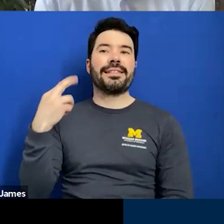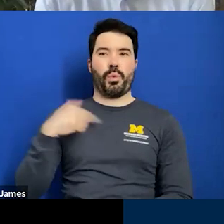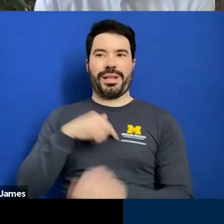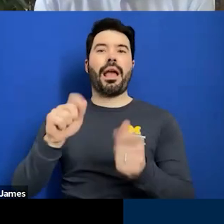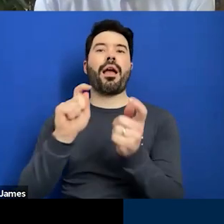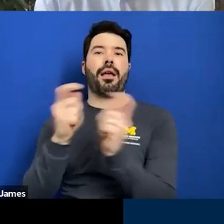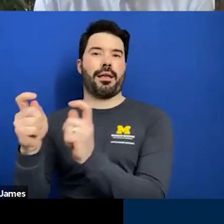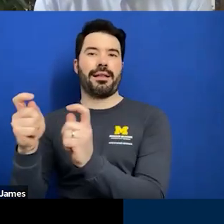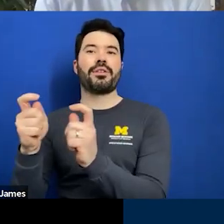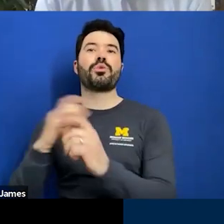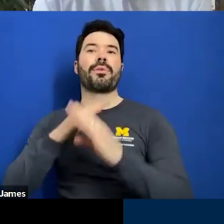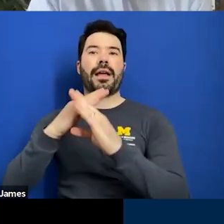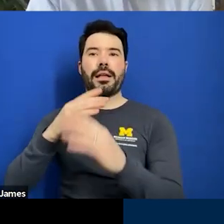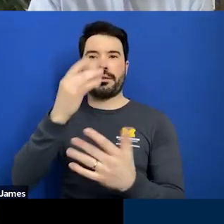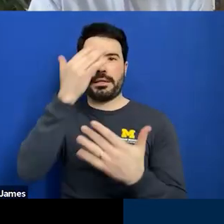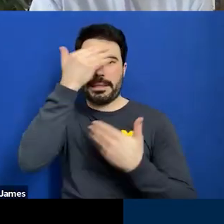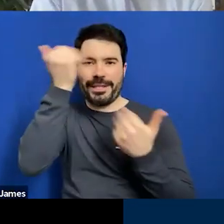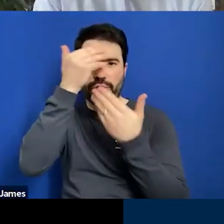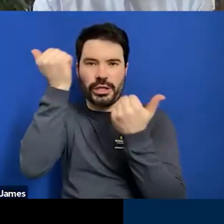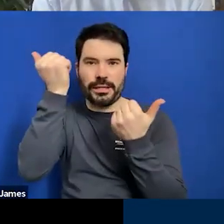hearing aids, how are they going to manage this risk?